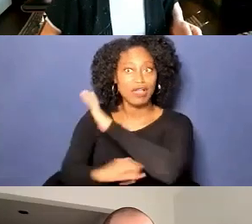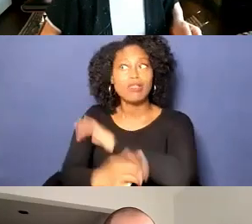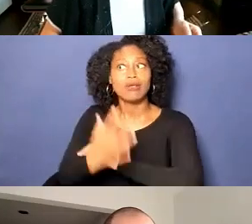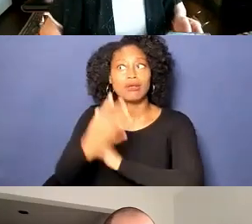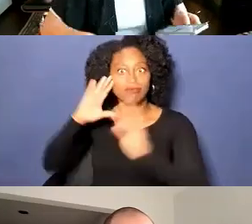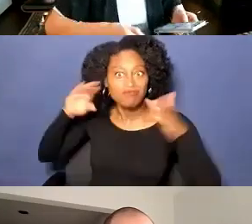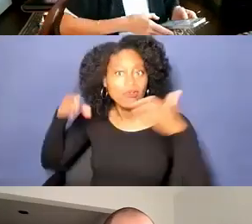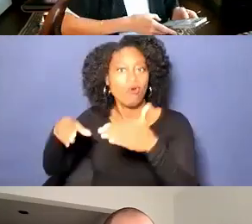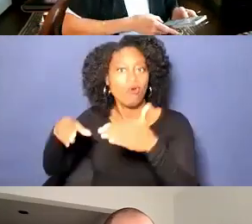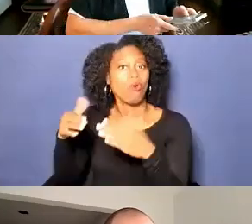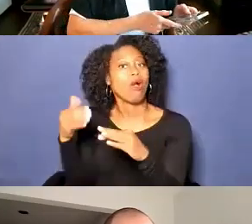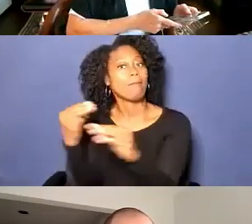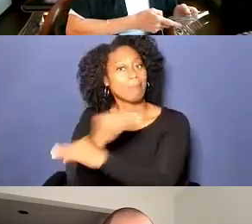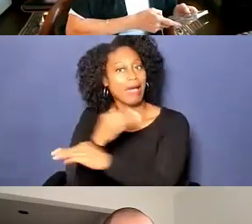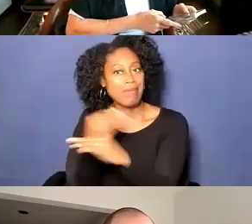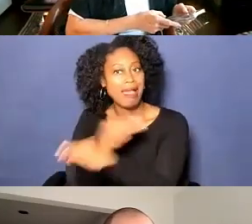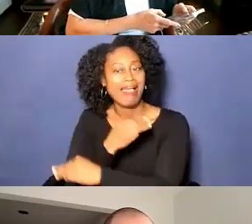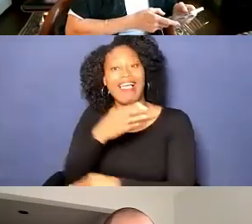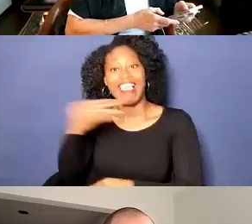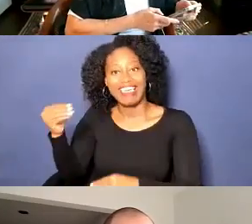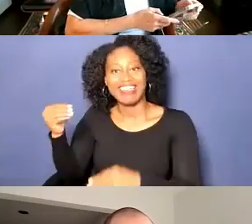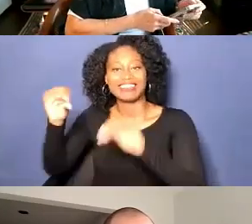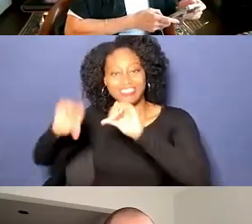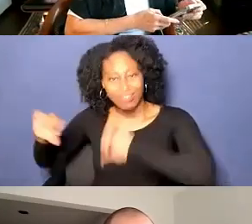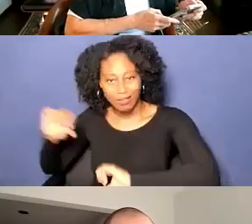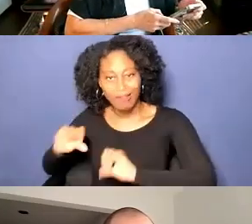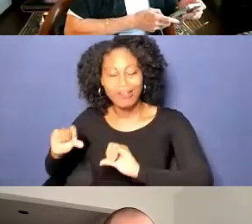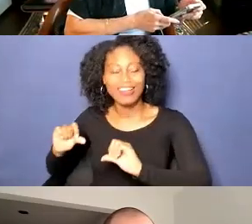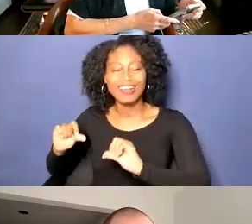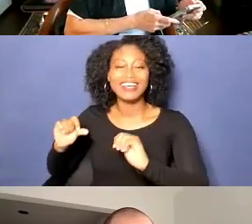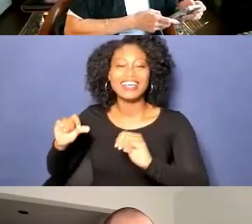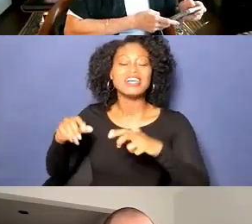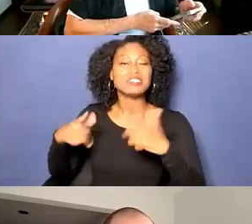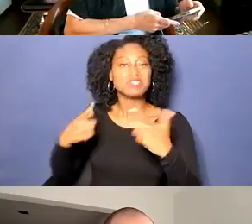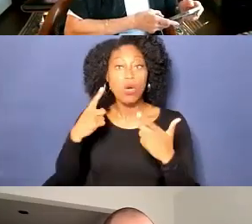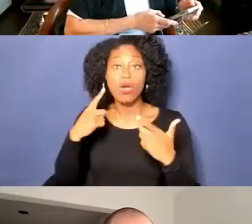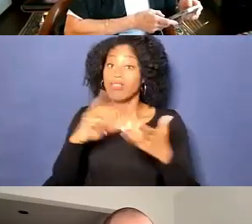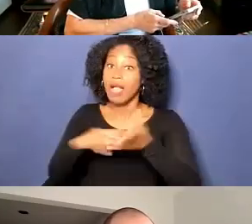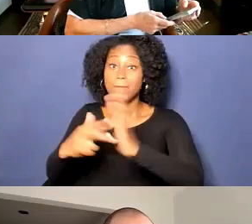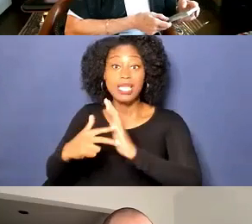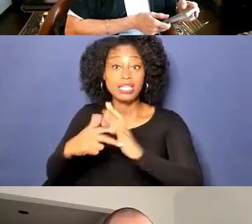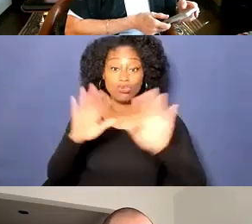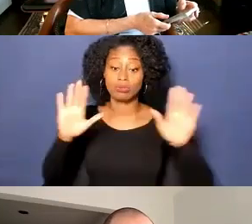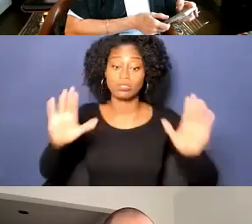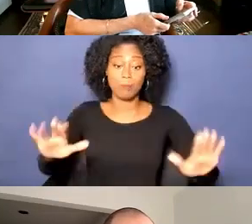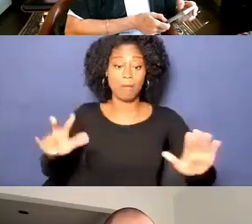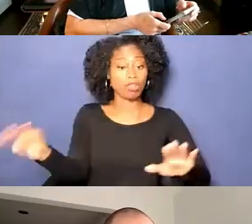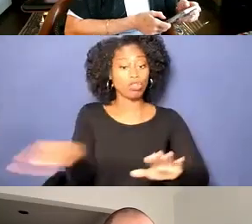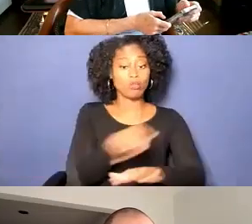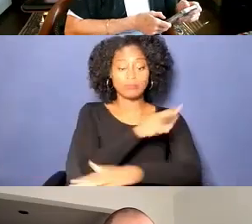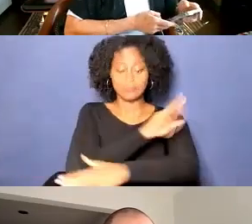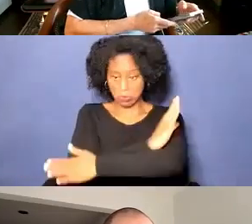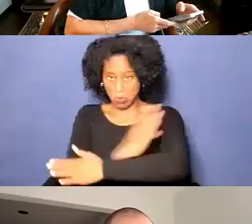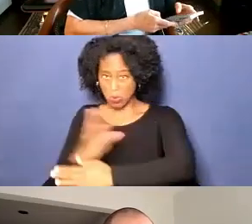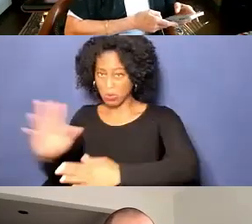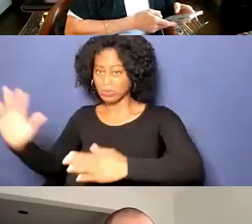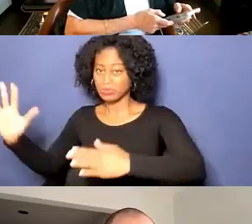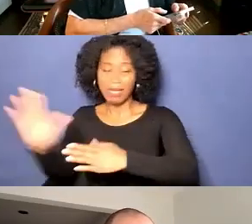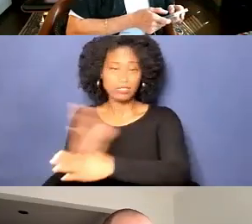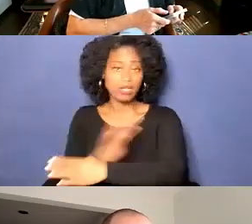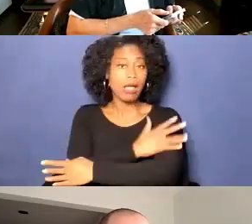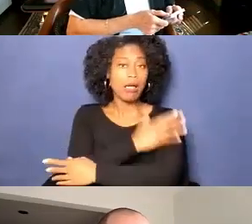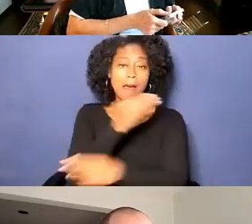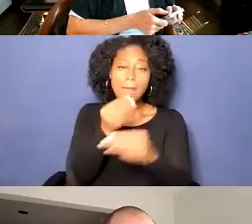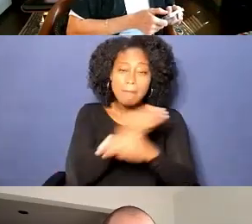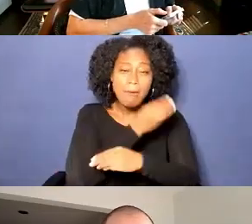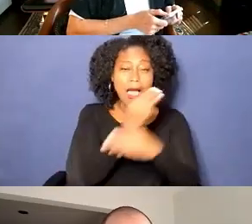again, here, you're looking across the whole spectrum of math and science education, whether you're